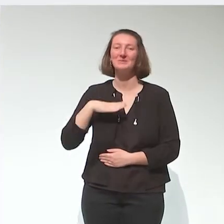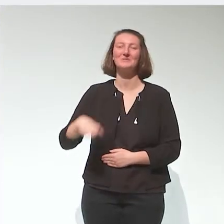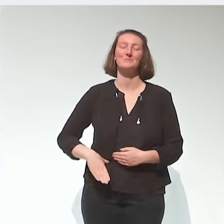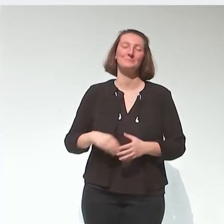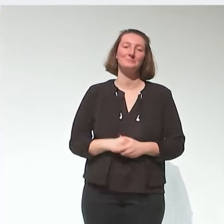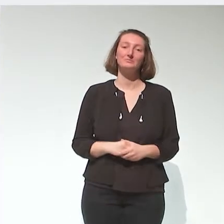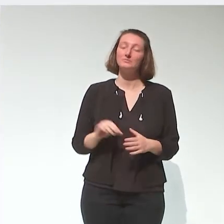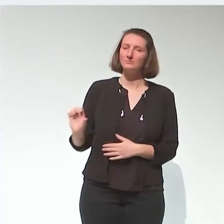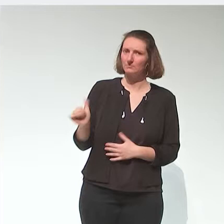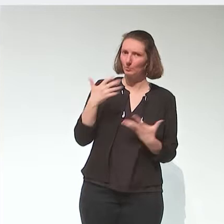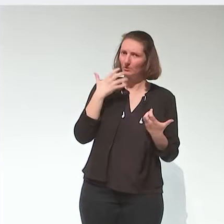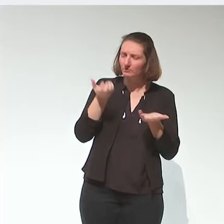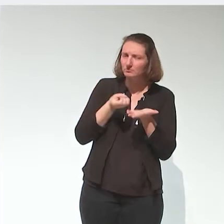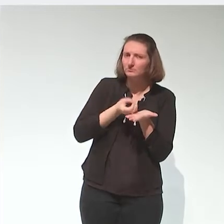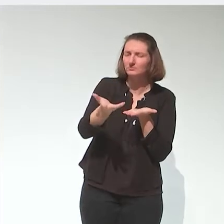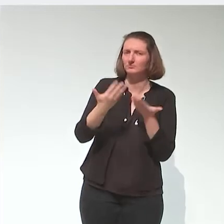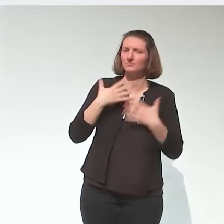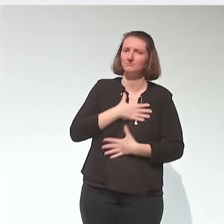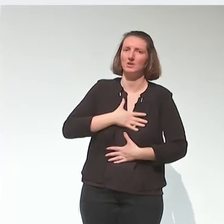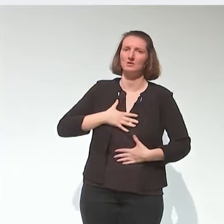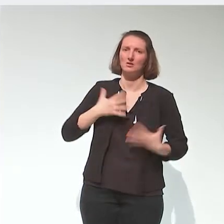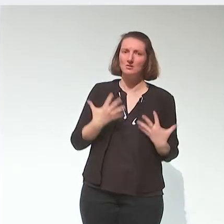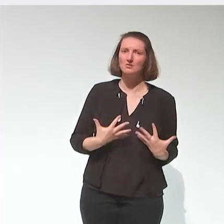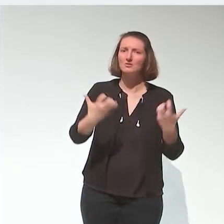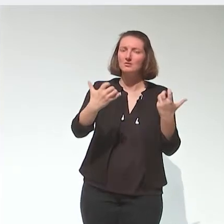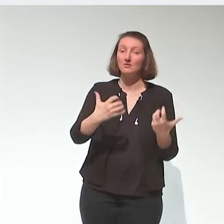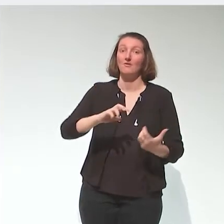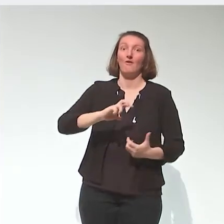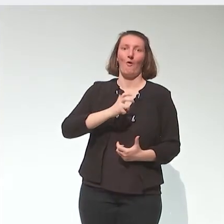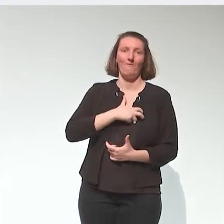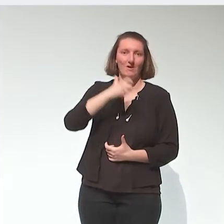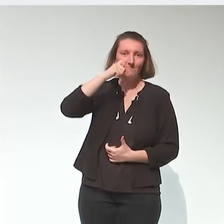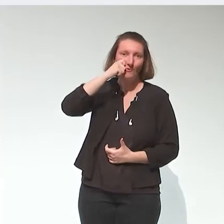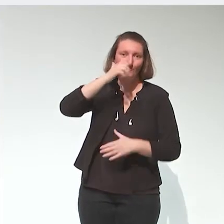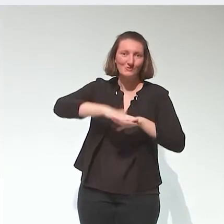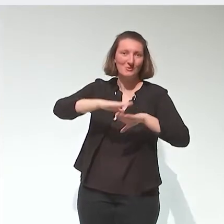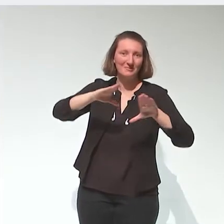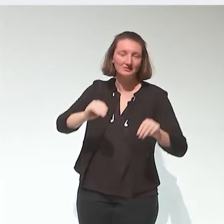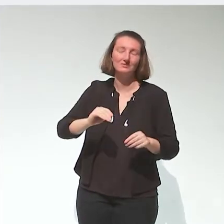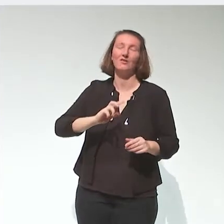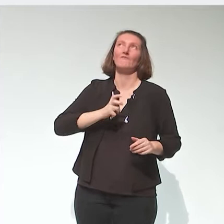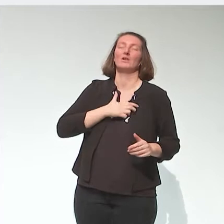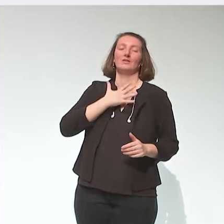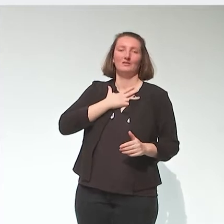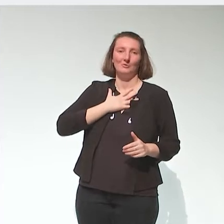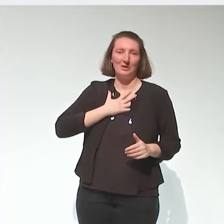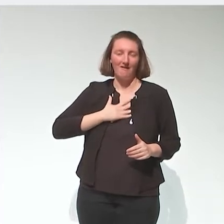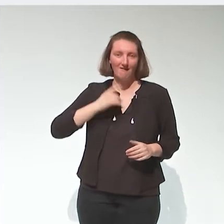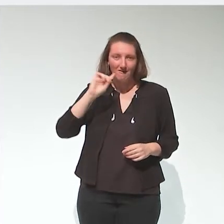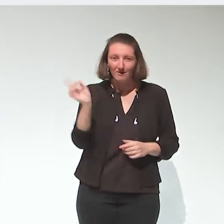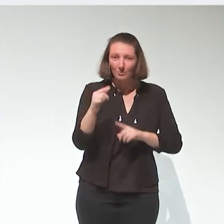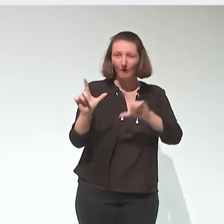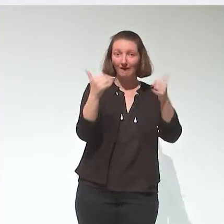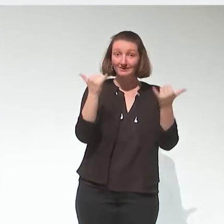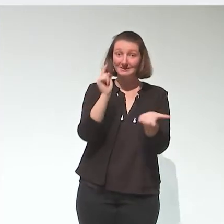presidents of non-profits, ladies and gentlemen, I would like to start by telling you how happy I am to spend this time